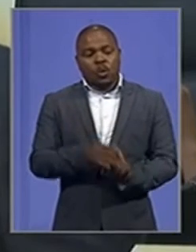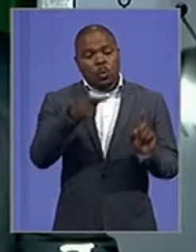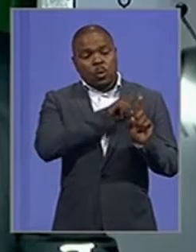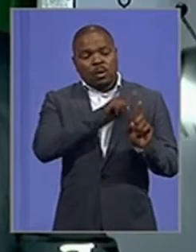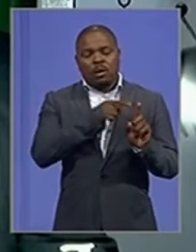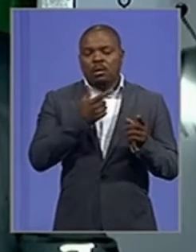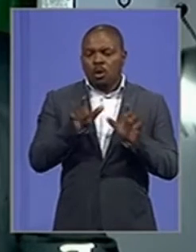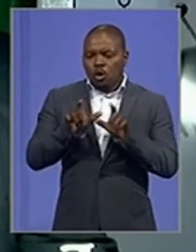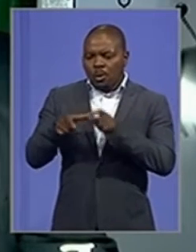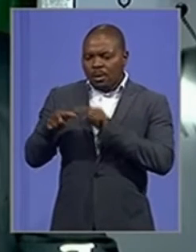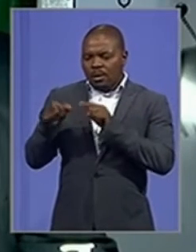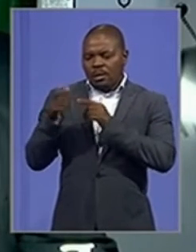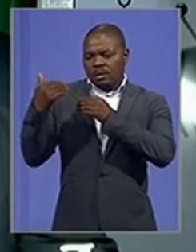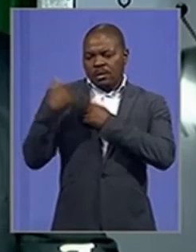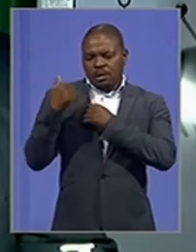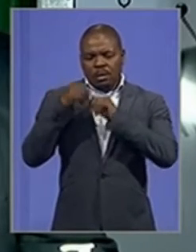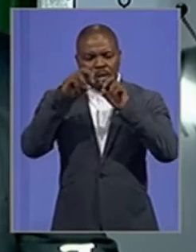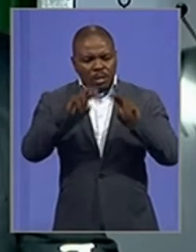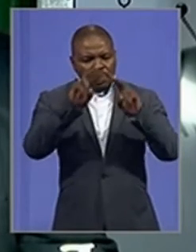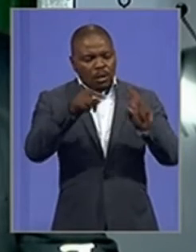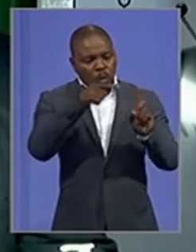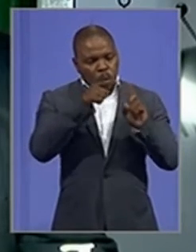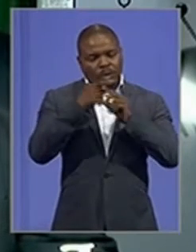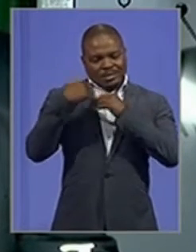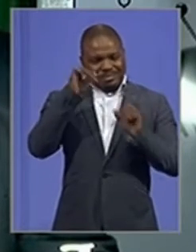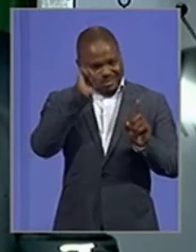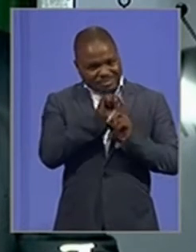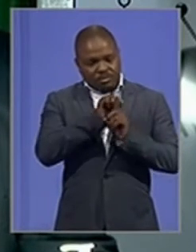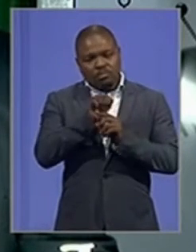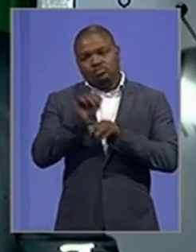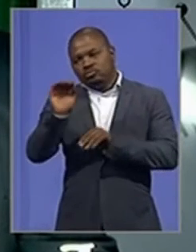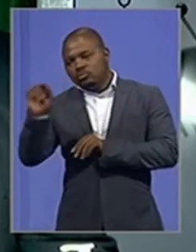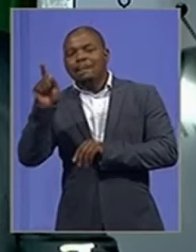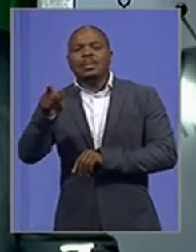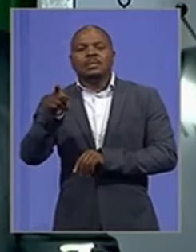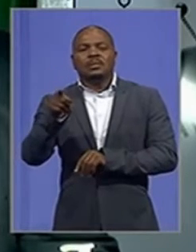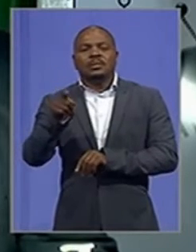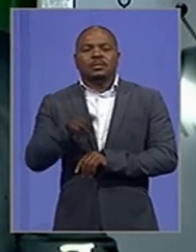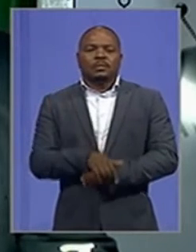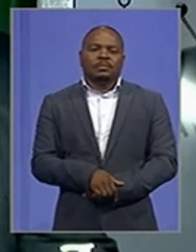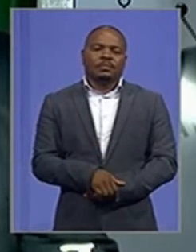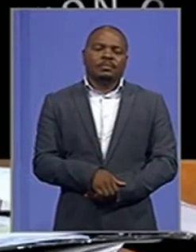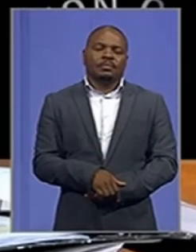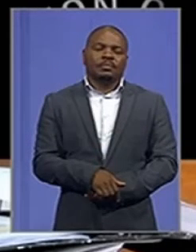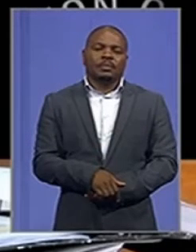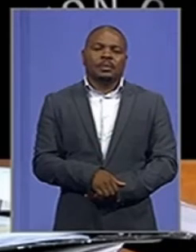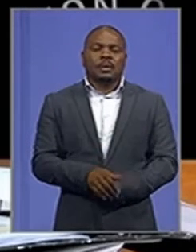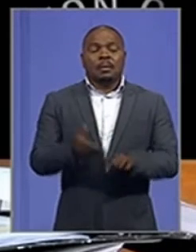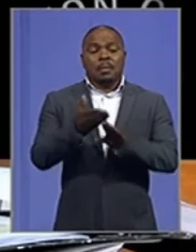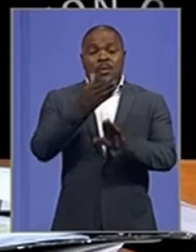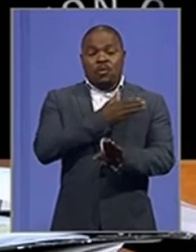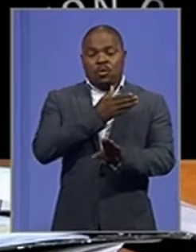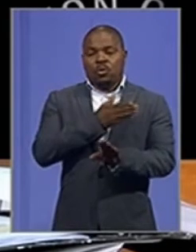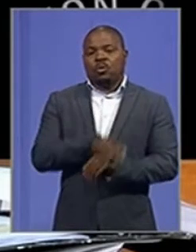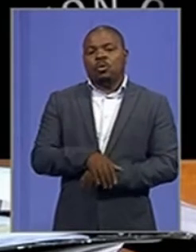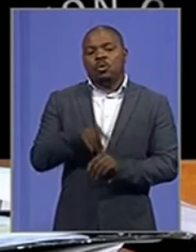neng di tshwailwe go nna tse di mabapi mo dipatlisisong tse di ka ga magatwe a go tlhotlheletswa ga ditshwetso tsa mafapha. Pelenyana fa a neela